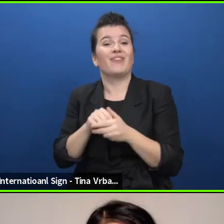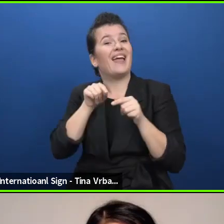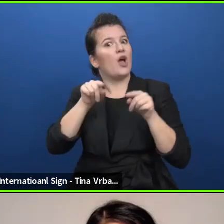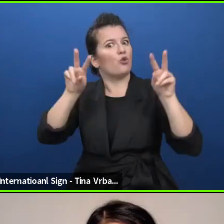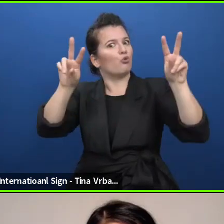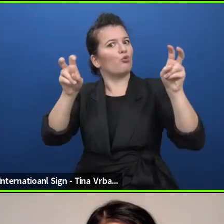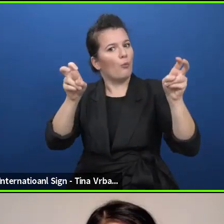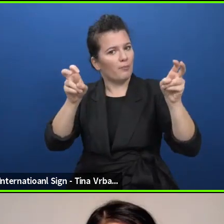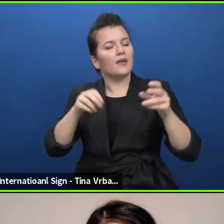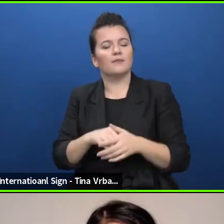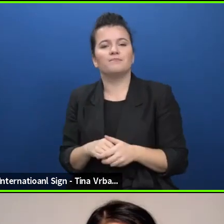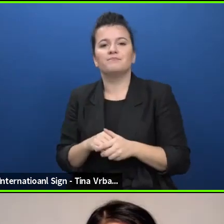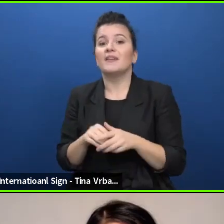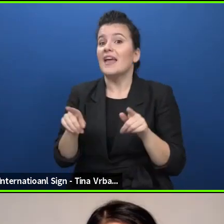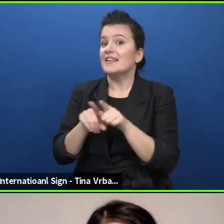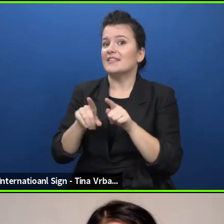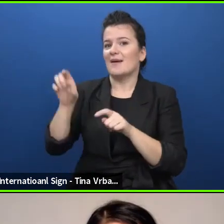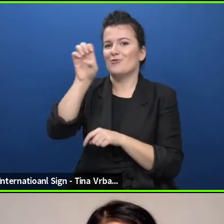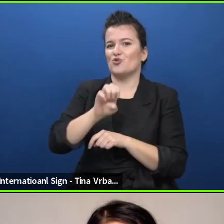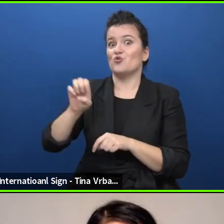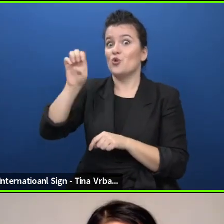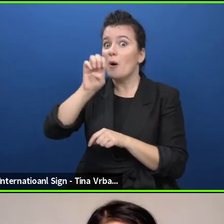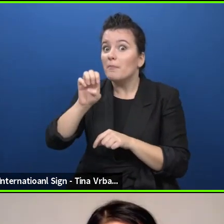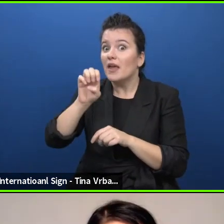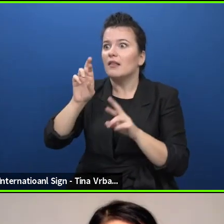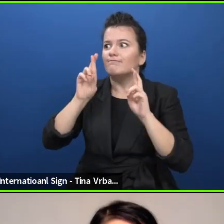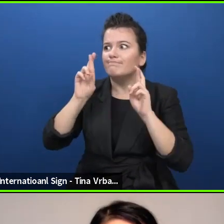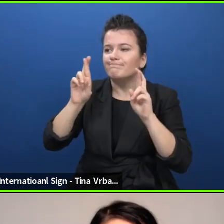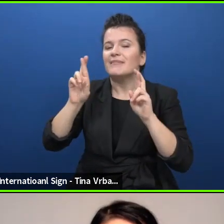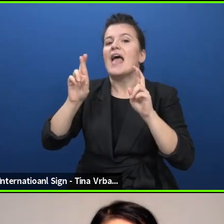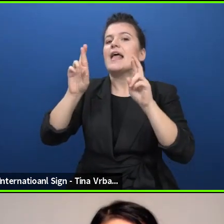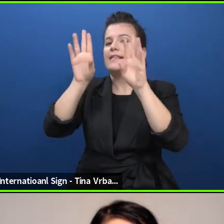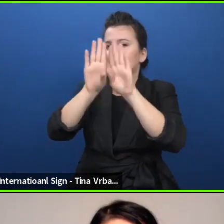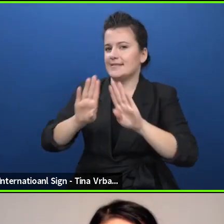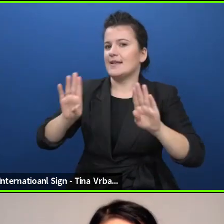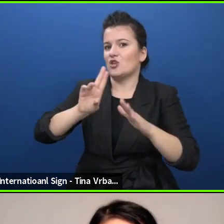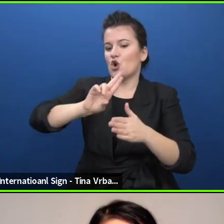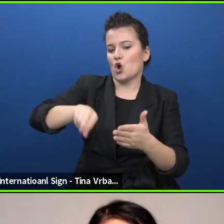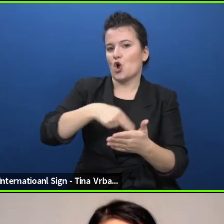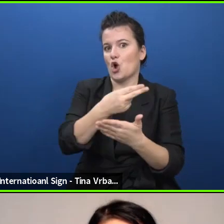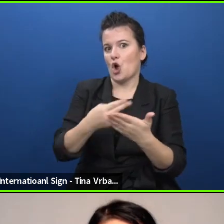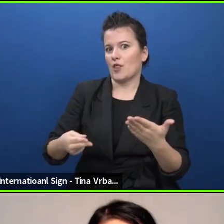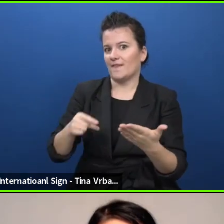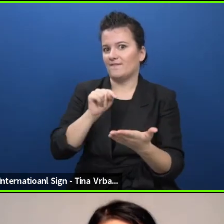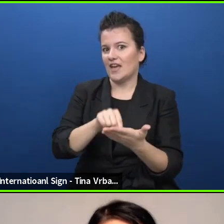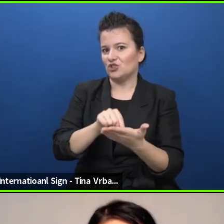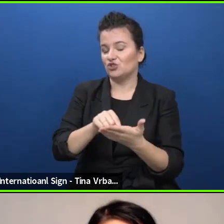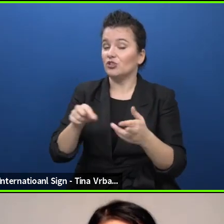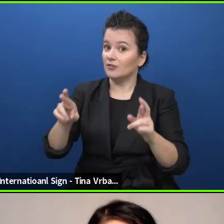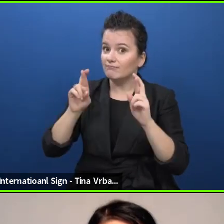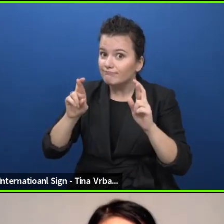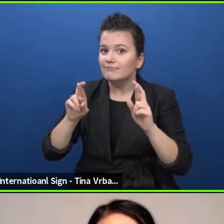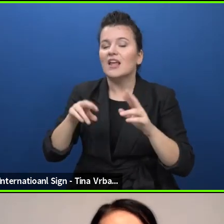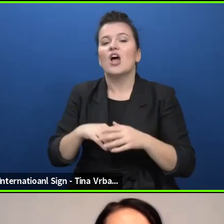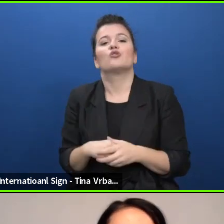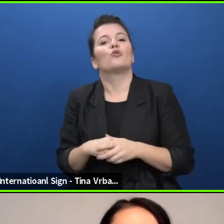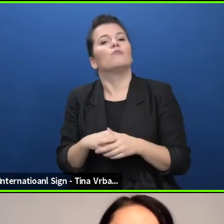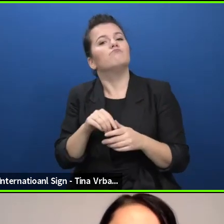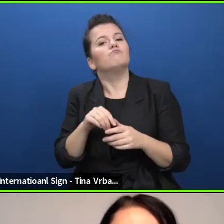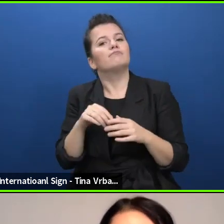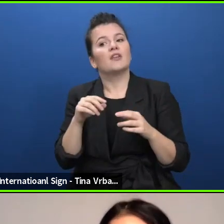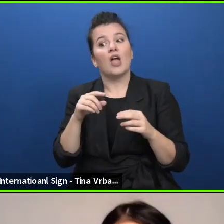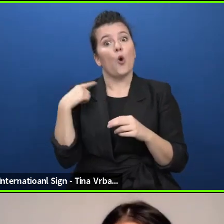the European Theatre Convention and Heidi. And we have come to realise that the Creative Europe